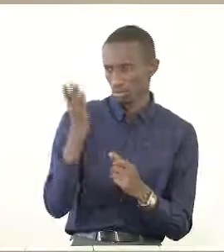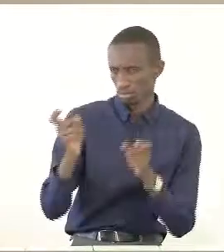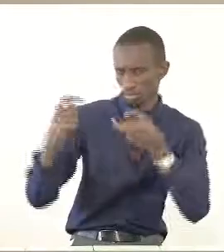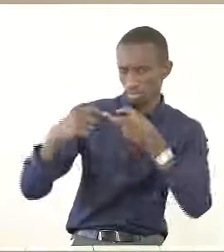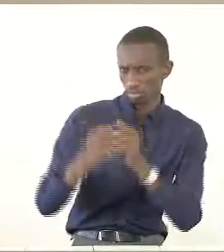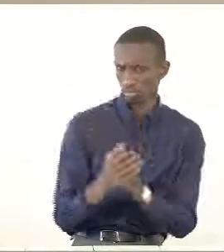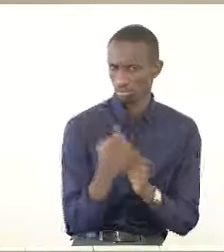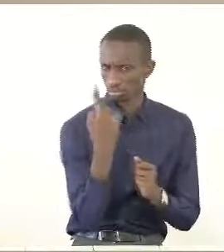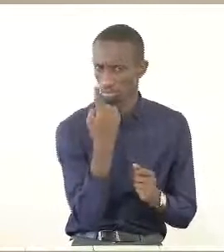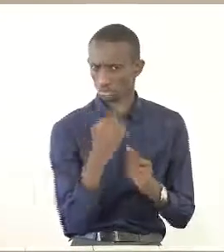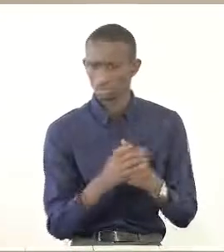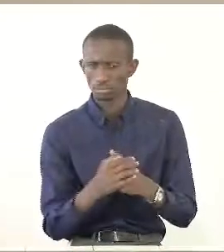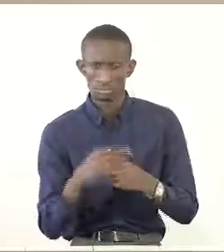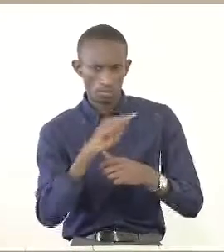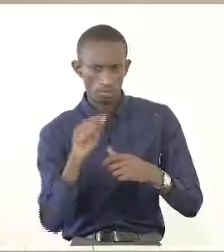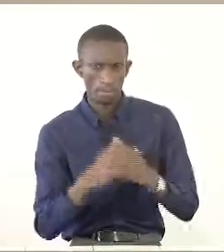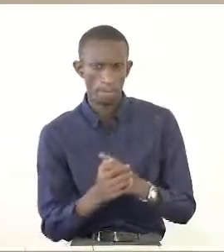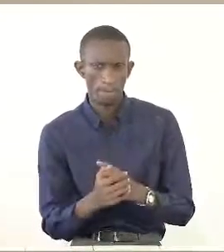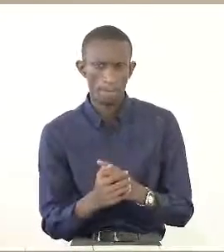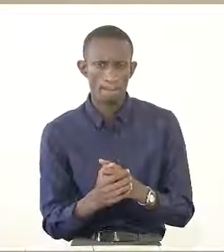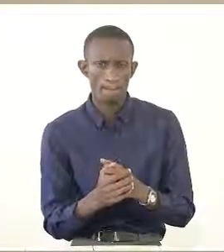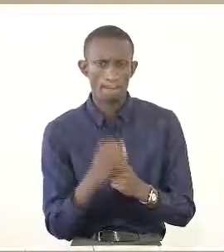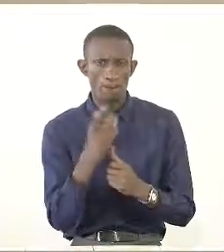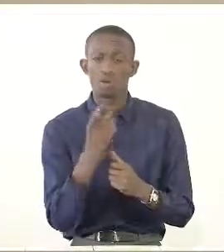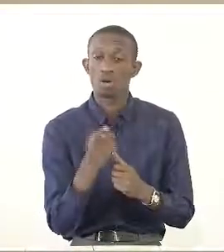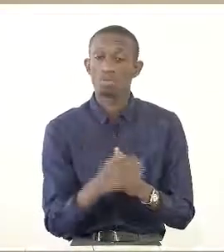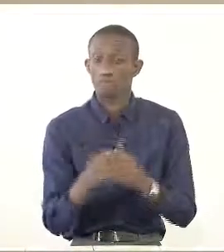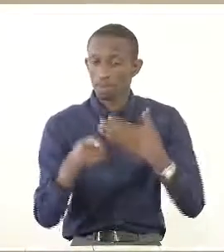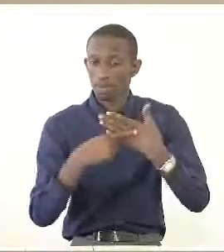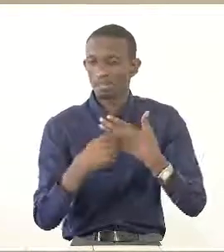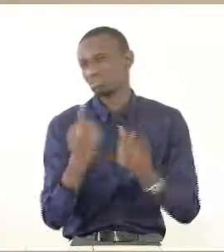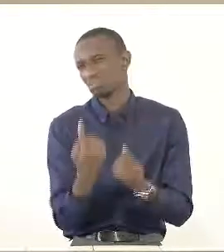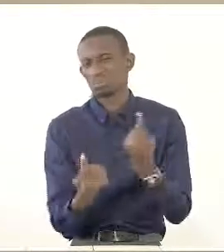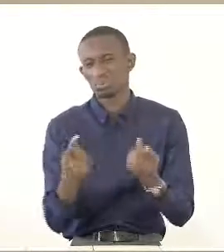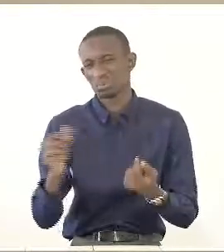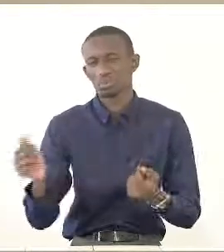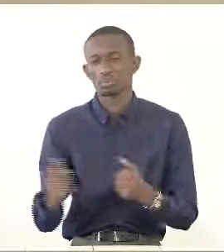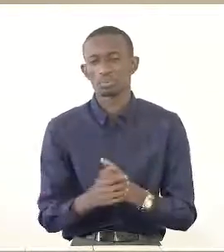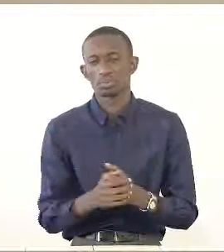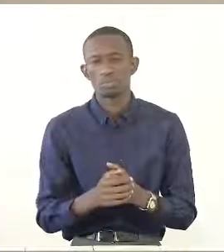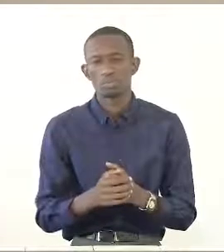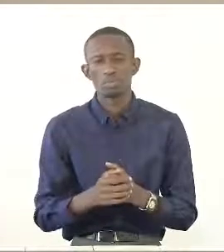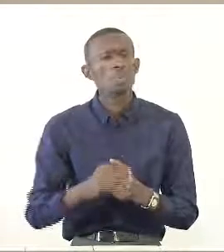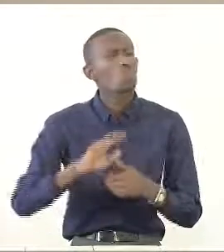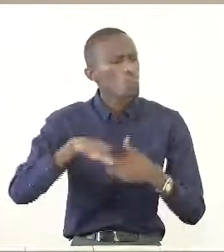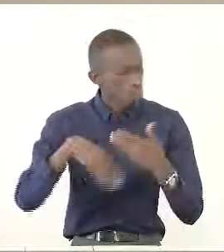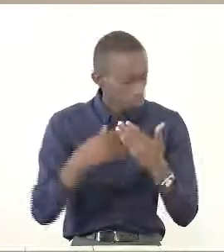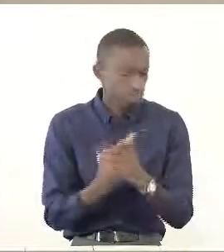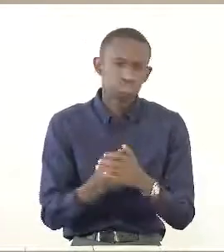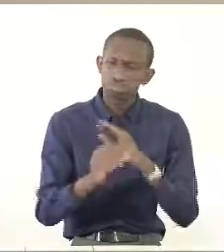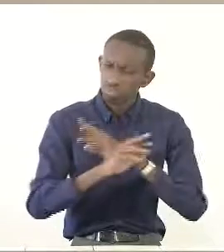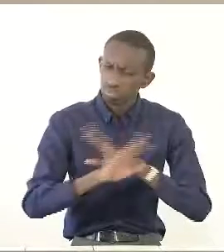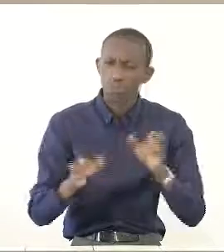of 1 minus something power 2, already the answer should be involved sine